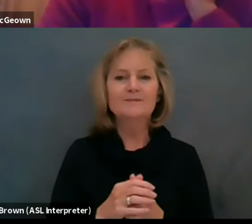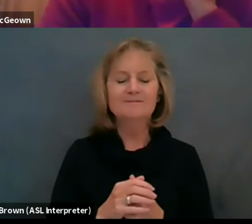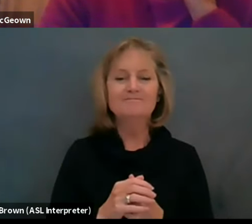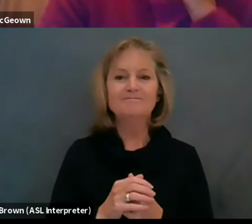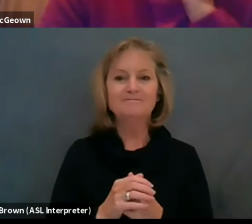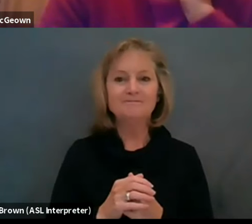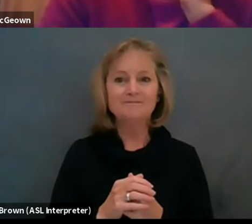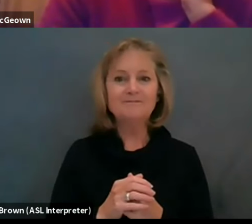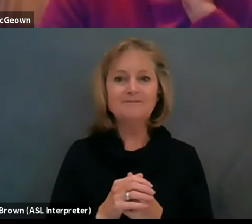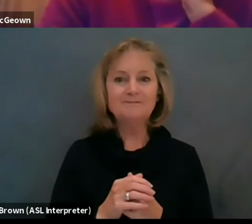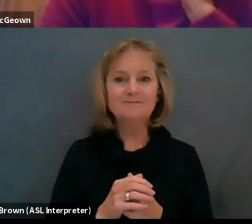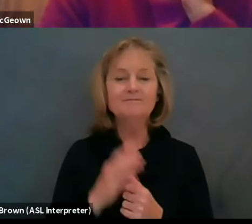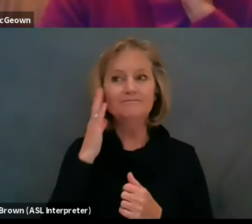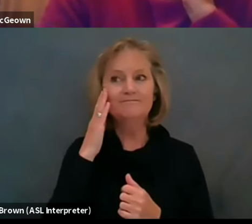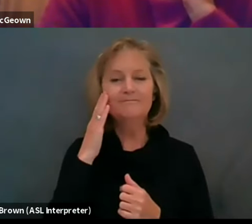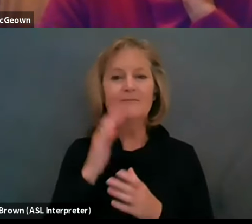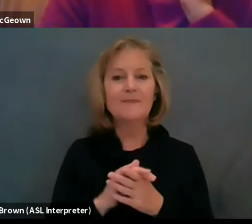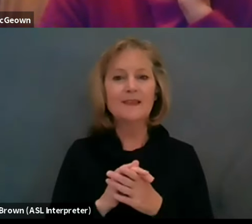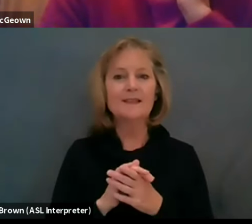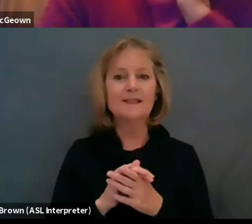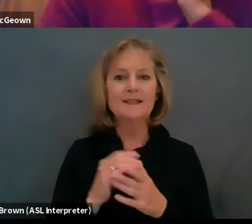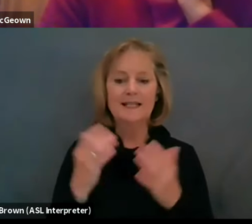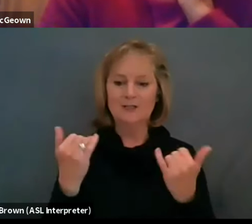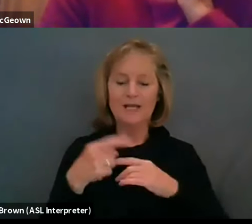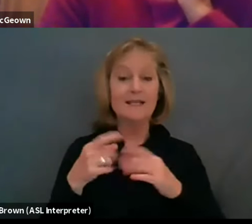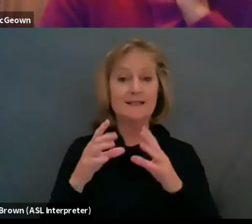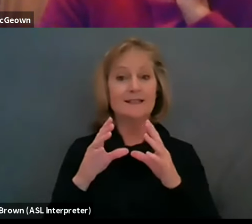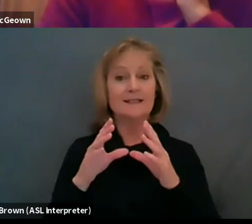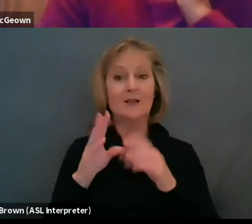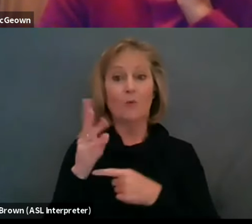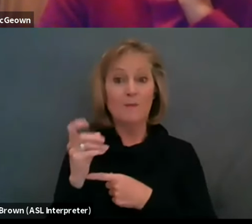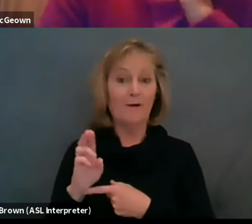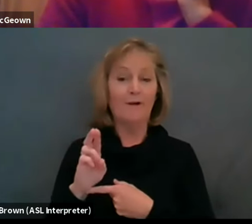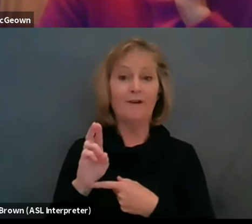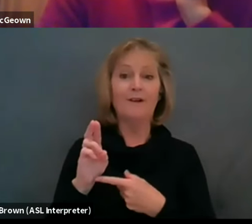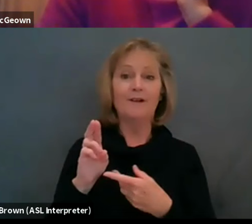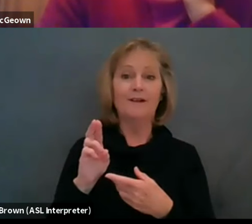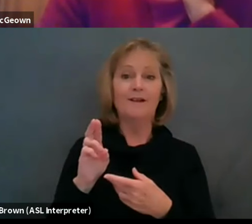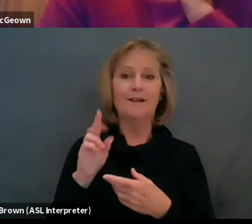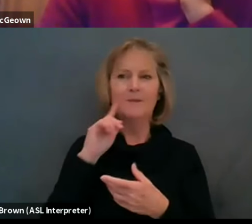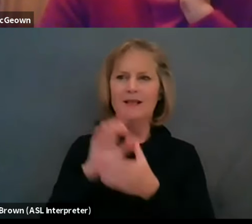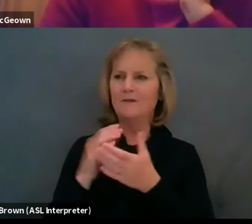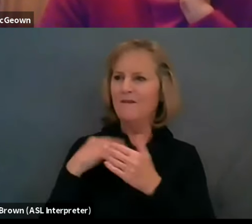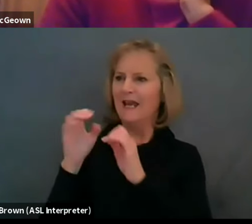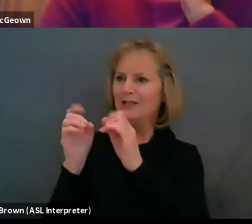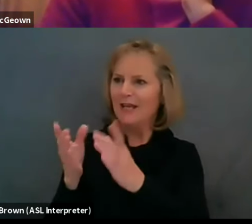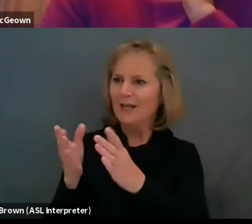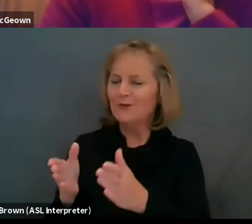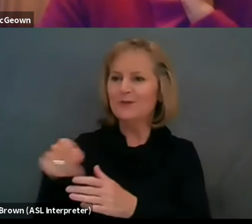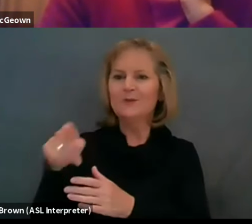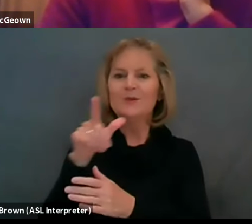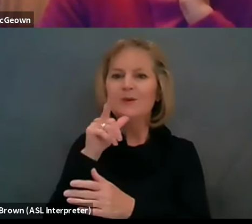that, in today's seminar, in today's webinar, I believe we have educators that